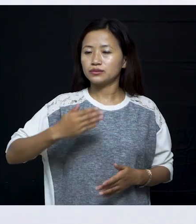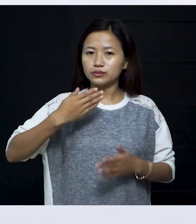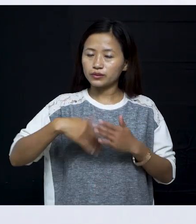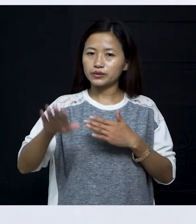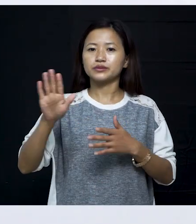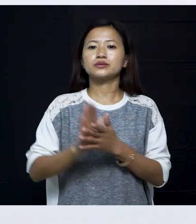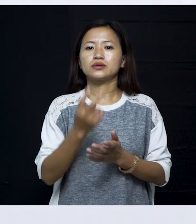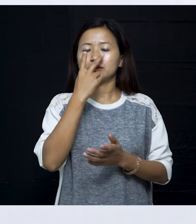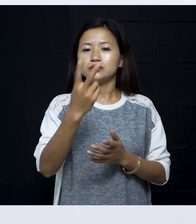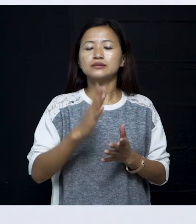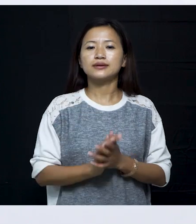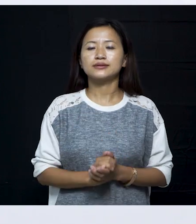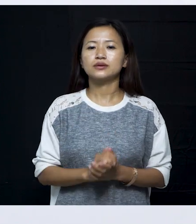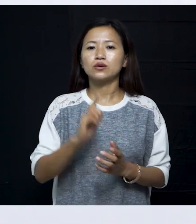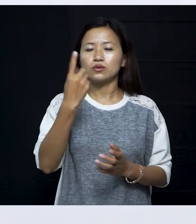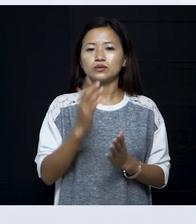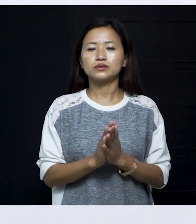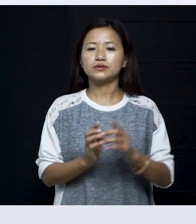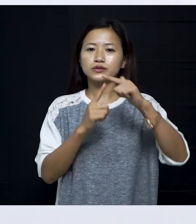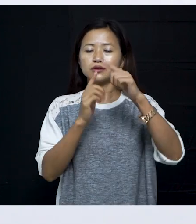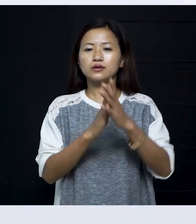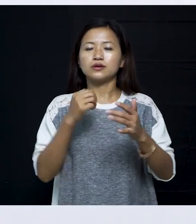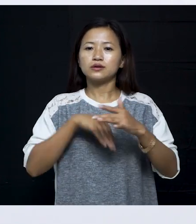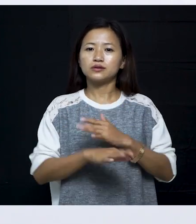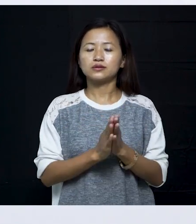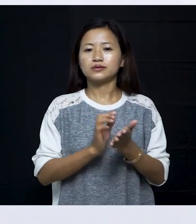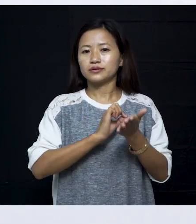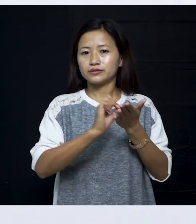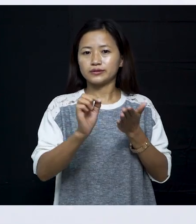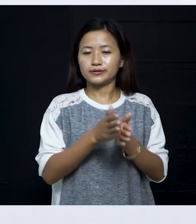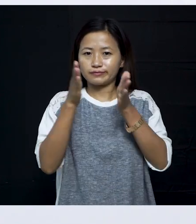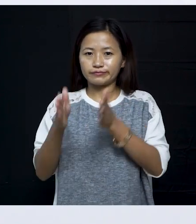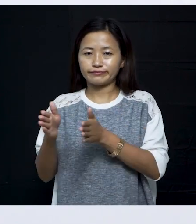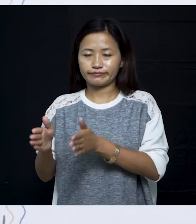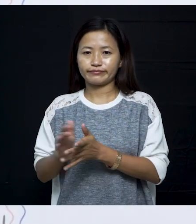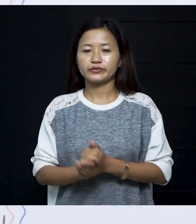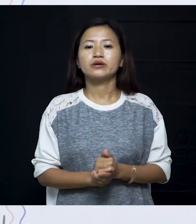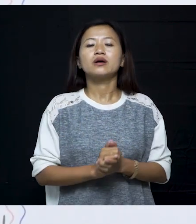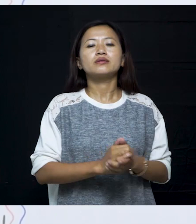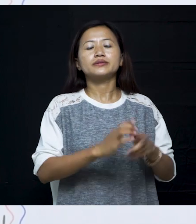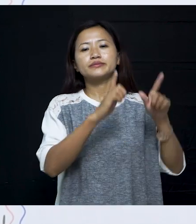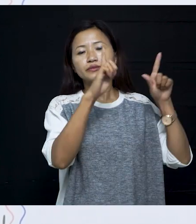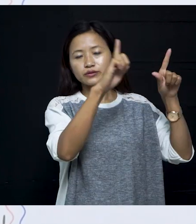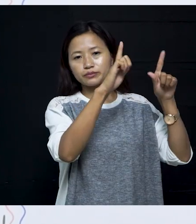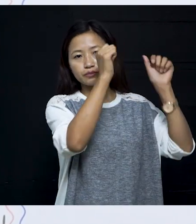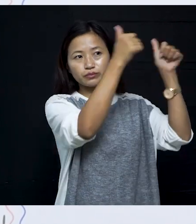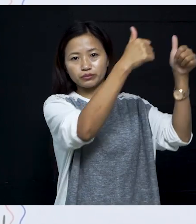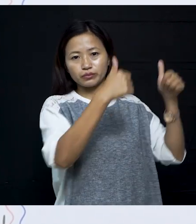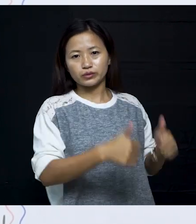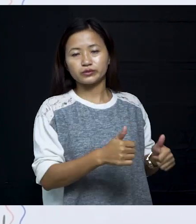to take a look at one of the topic under writing section, that is poster writing.